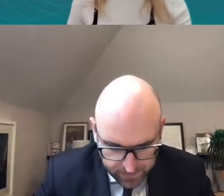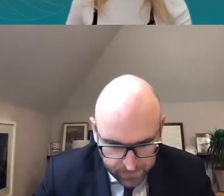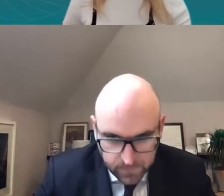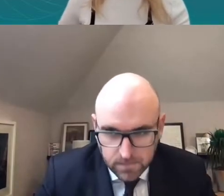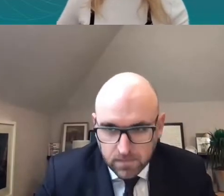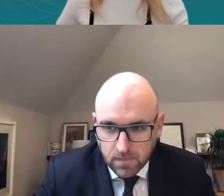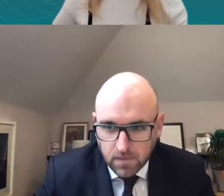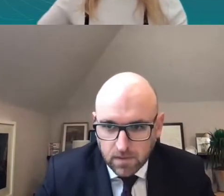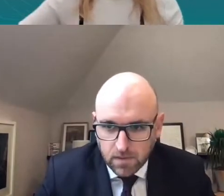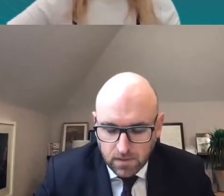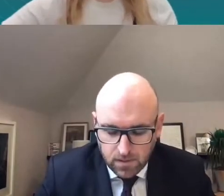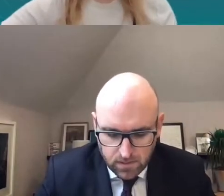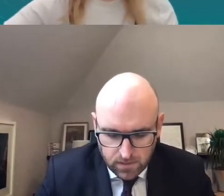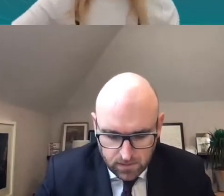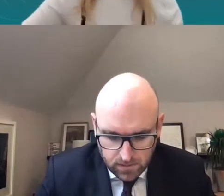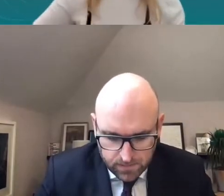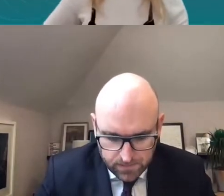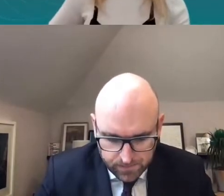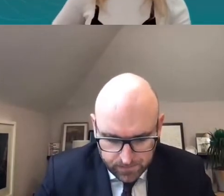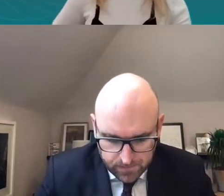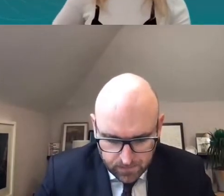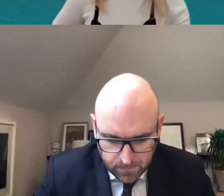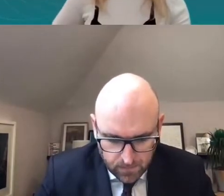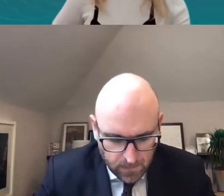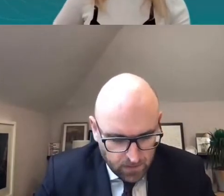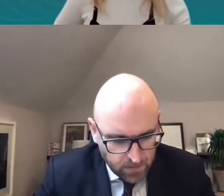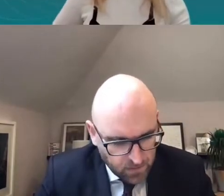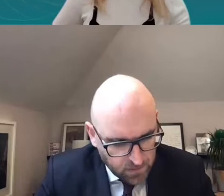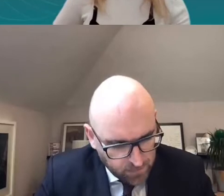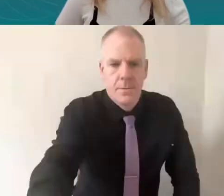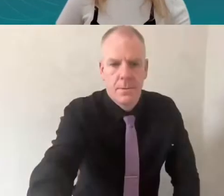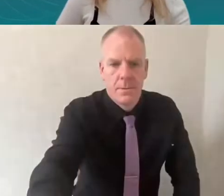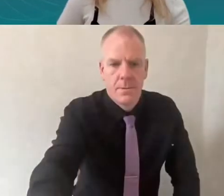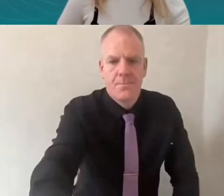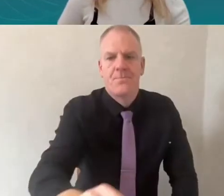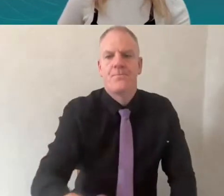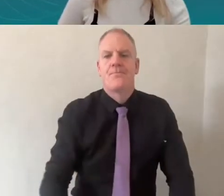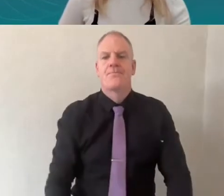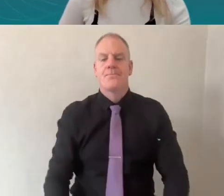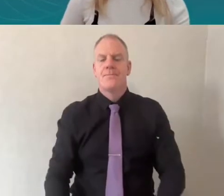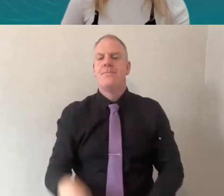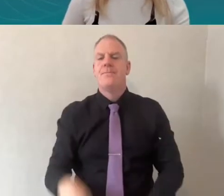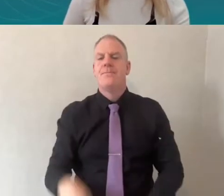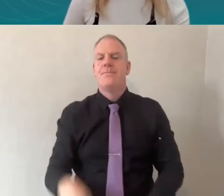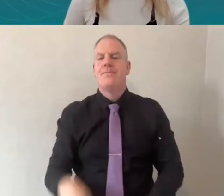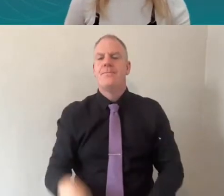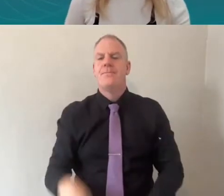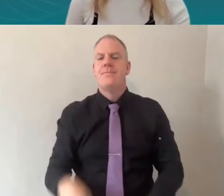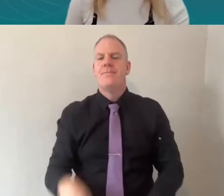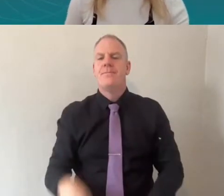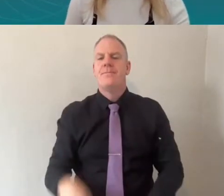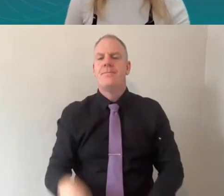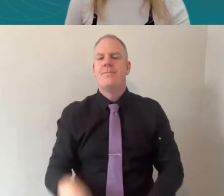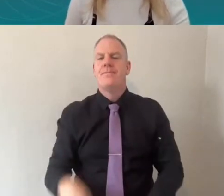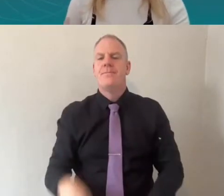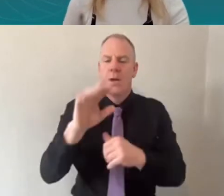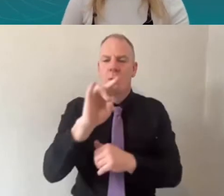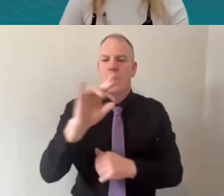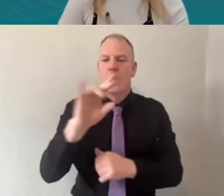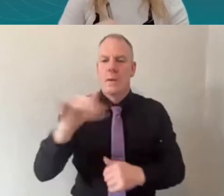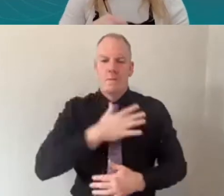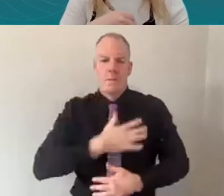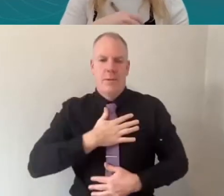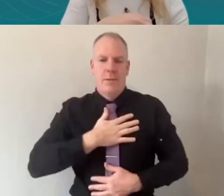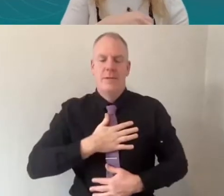first QQI strategy since the establishment of a new Department of State with responsibility for further and higher education,